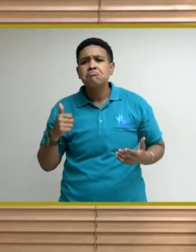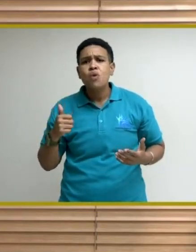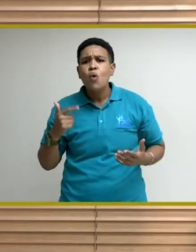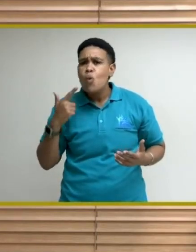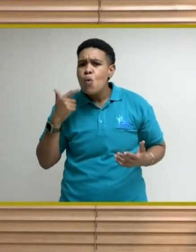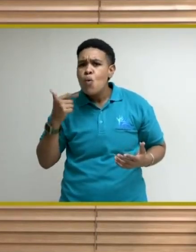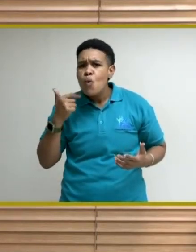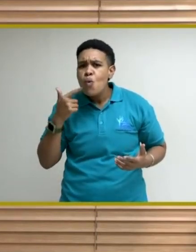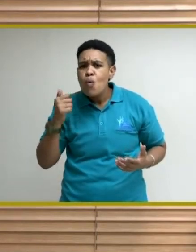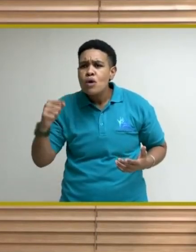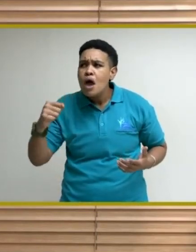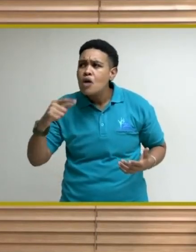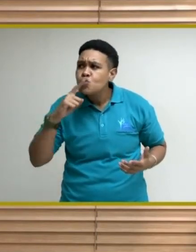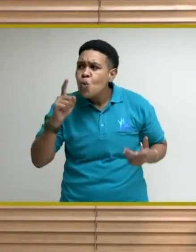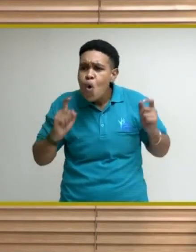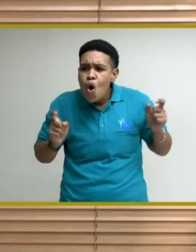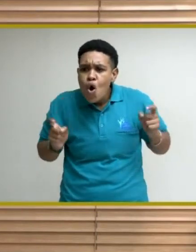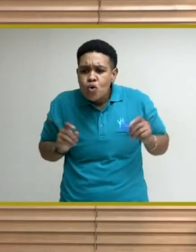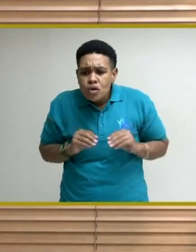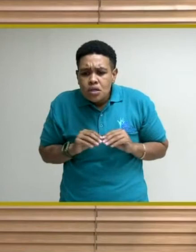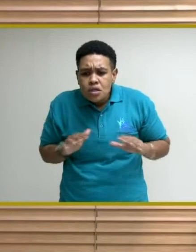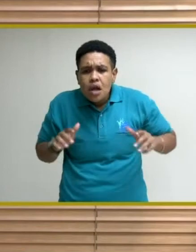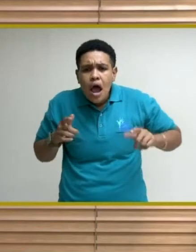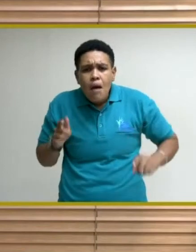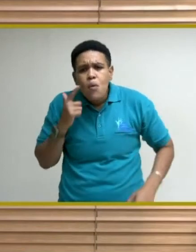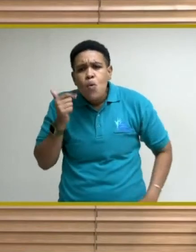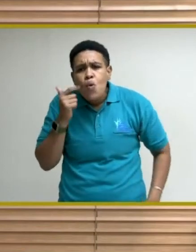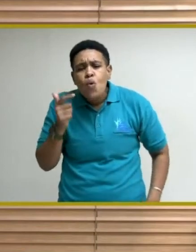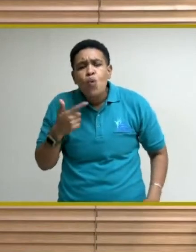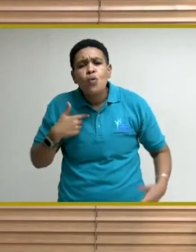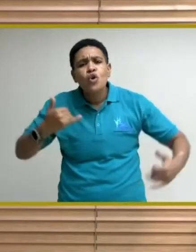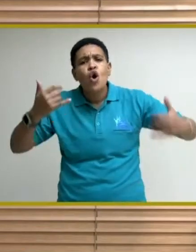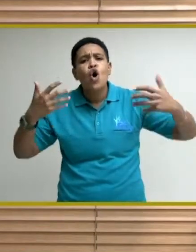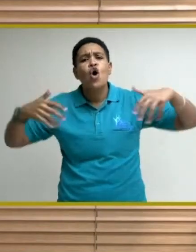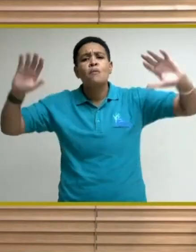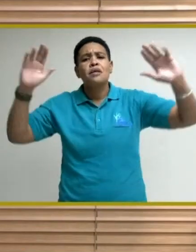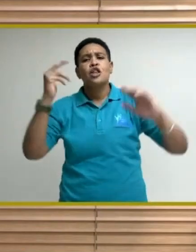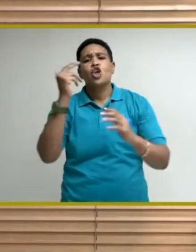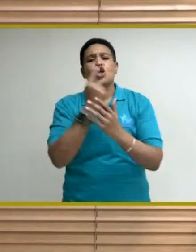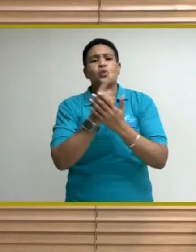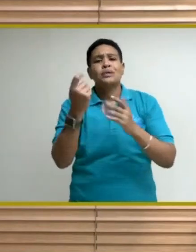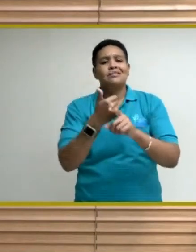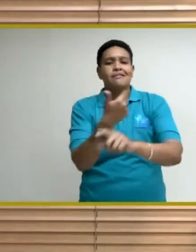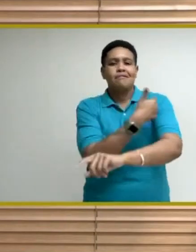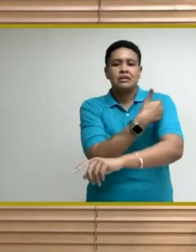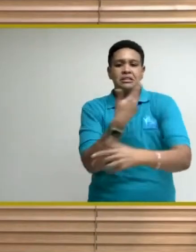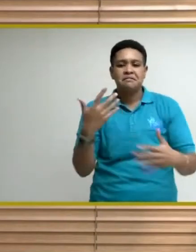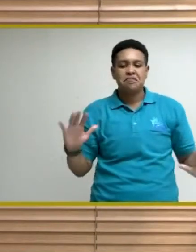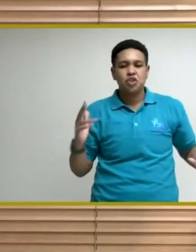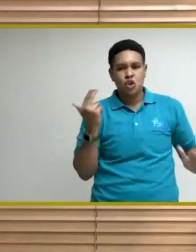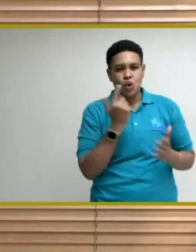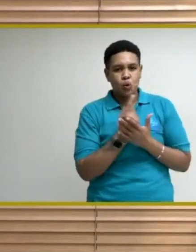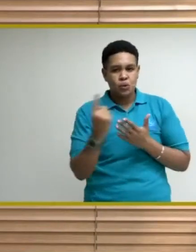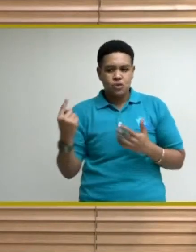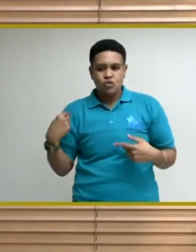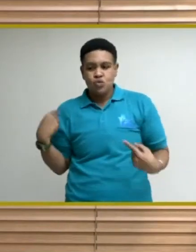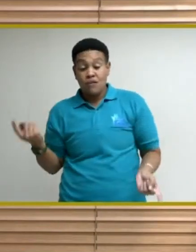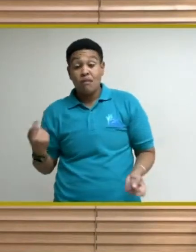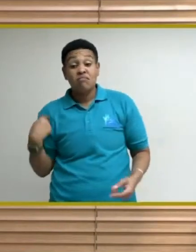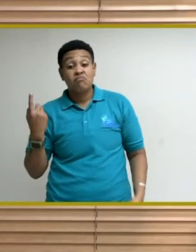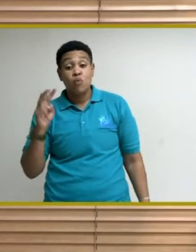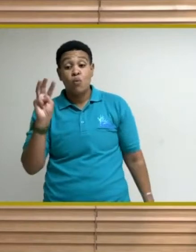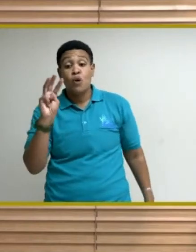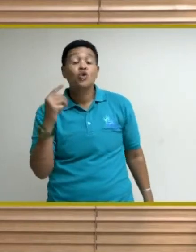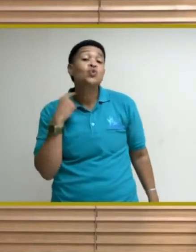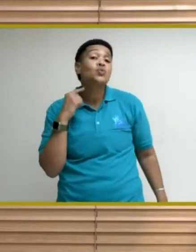the past number of weeks. We have now completed 13 weeks of vaccination, and as at Wednesday,